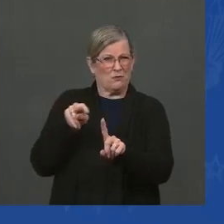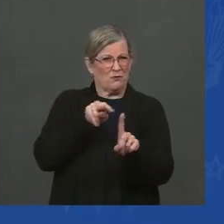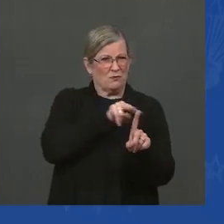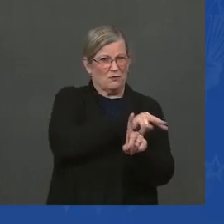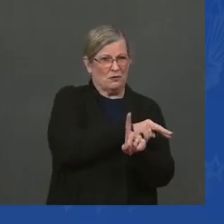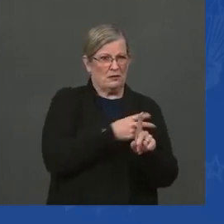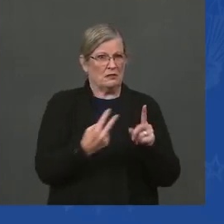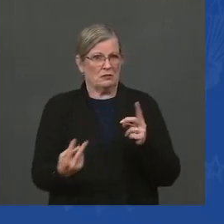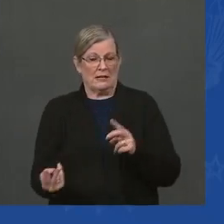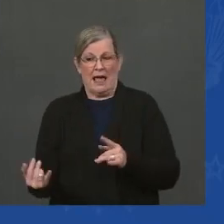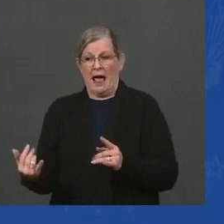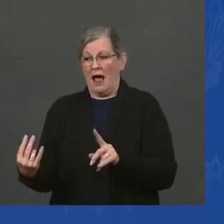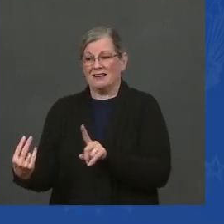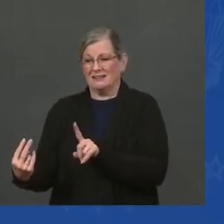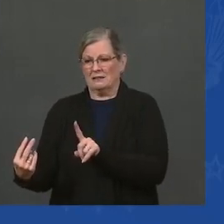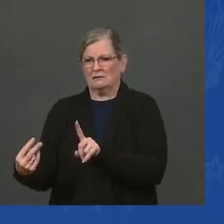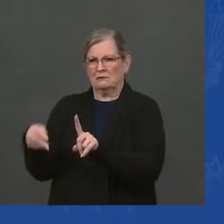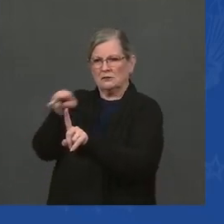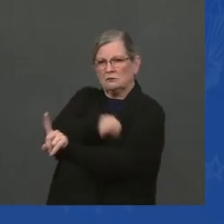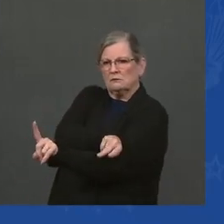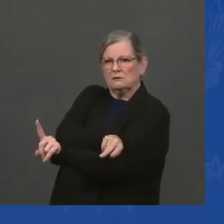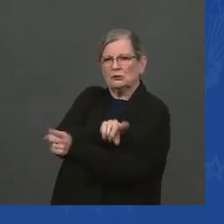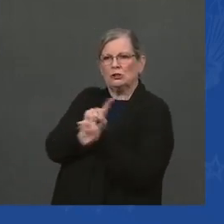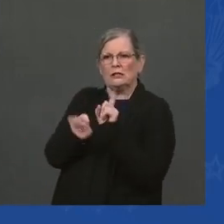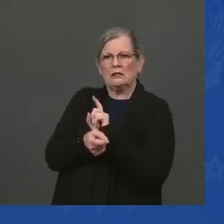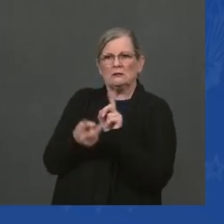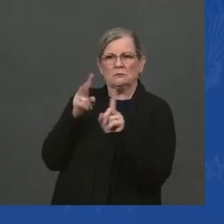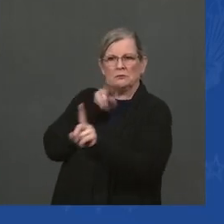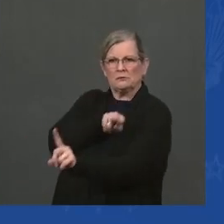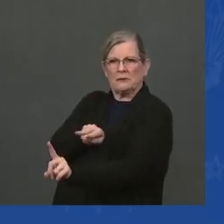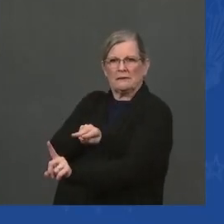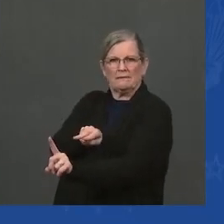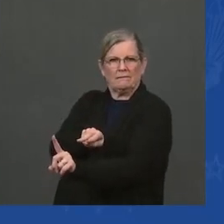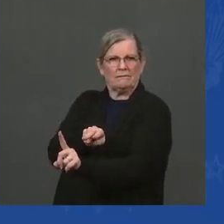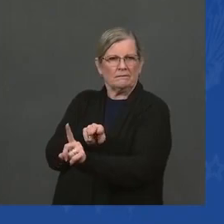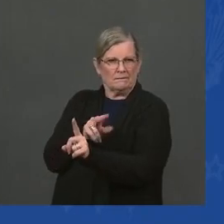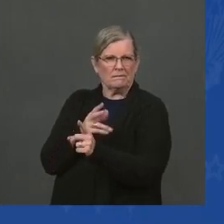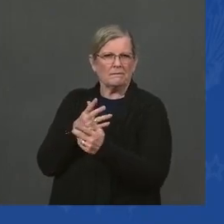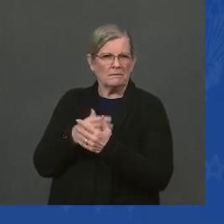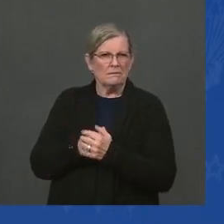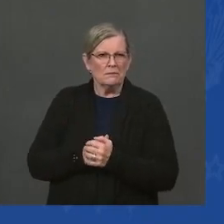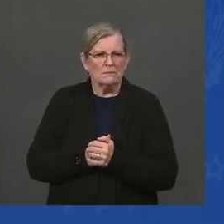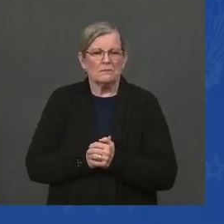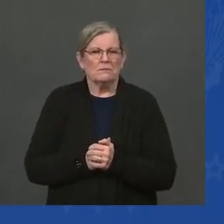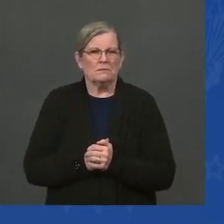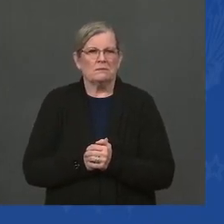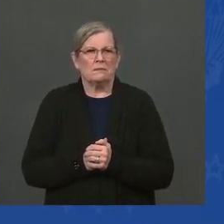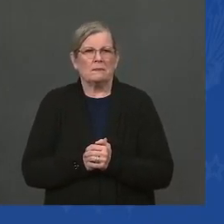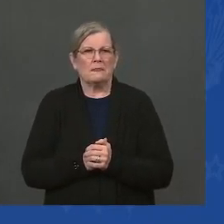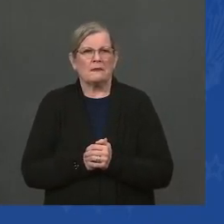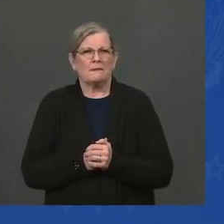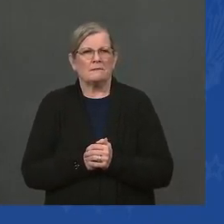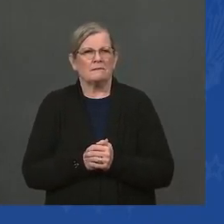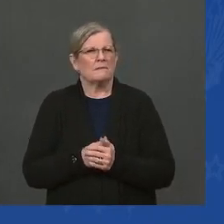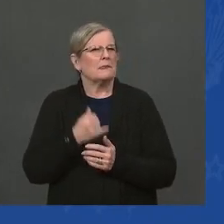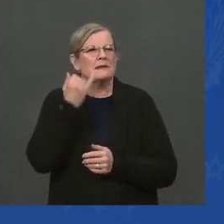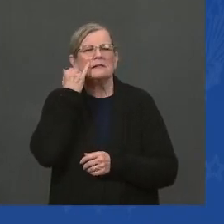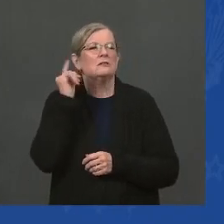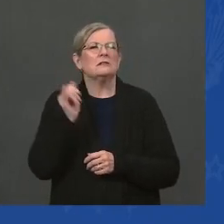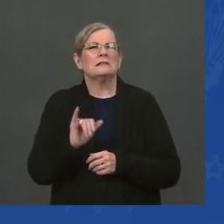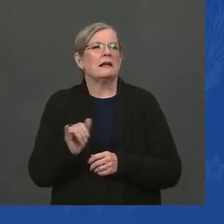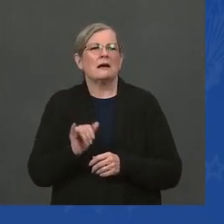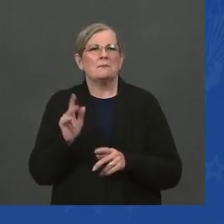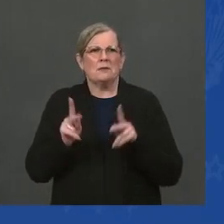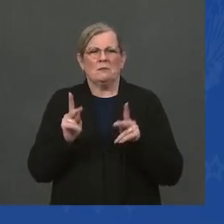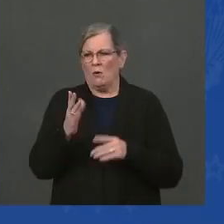necessarily any of the leaders of any of our countries, including mine, that all of a sudden people are seeing these things happening they never thought